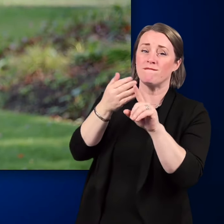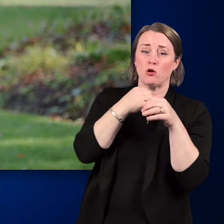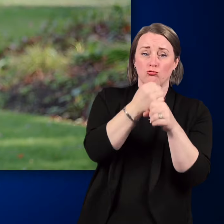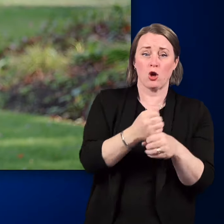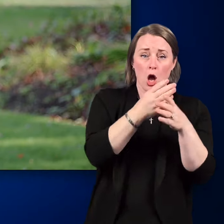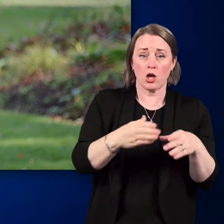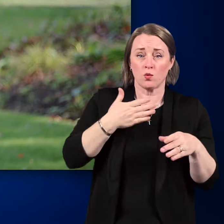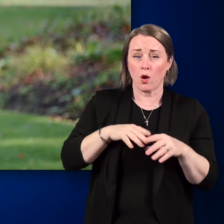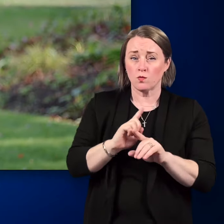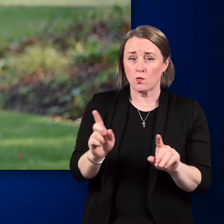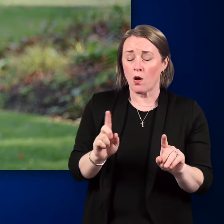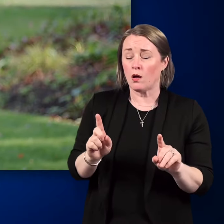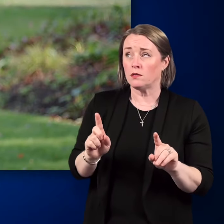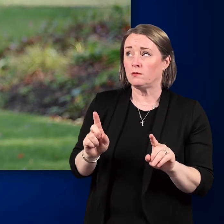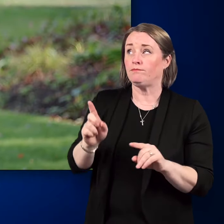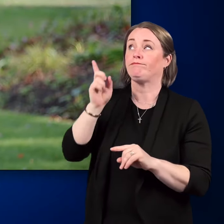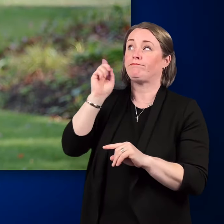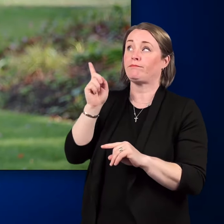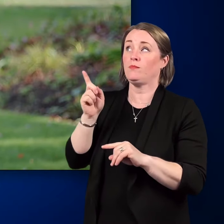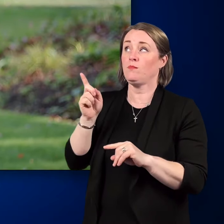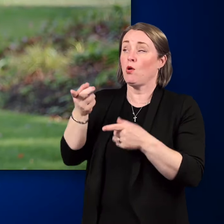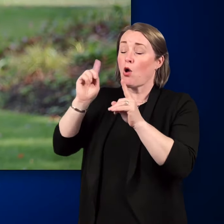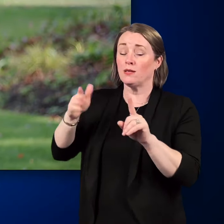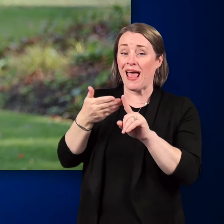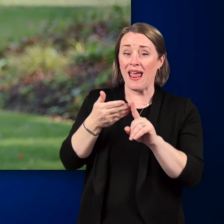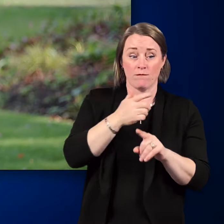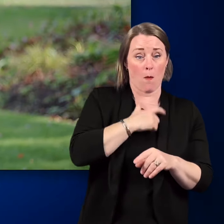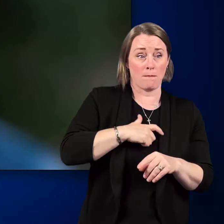It's God's intention for humanity